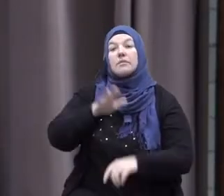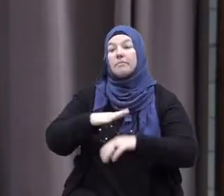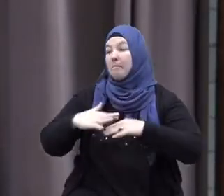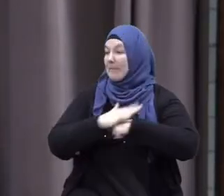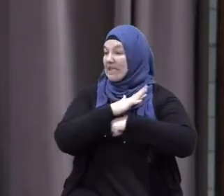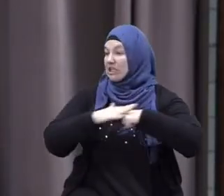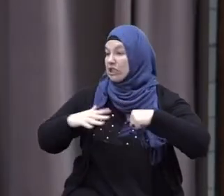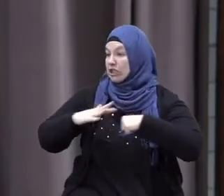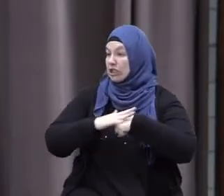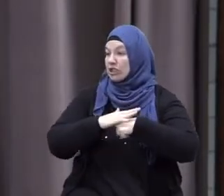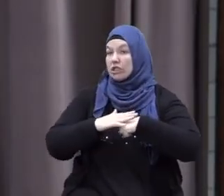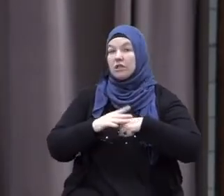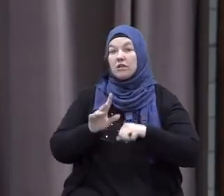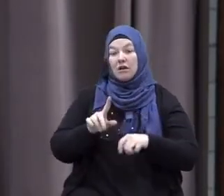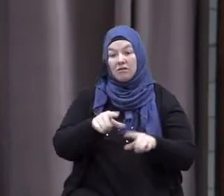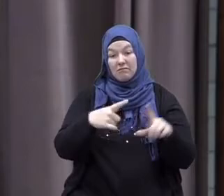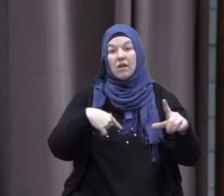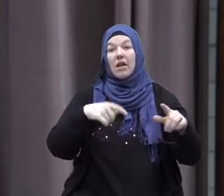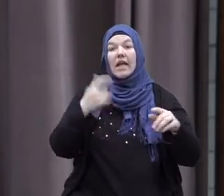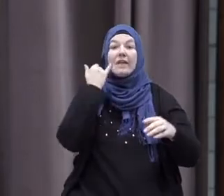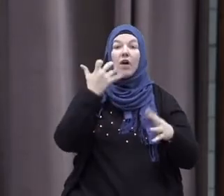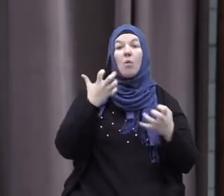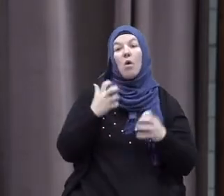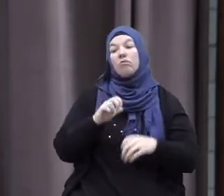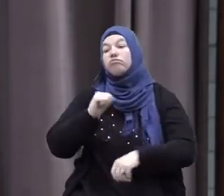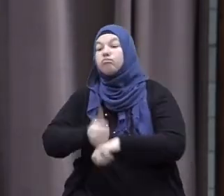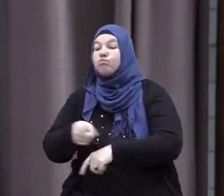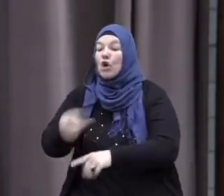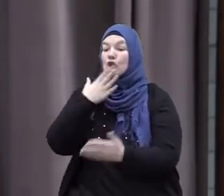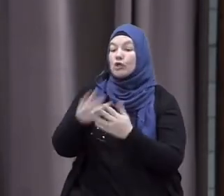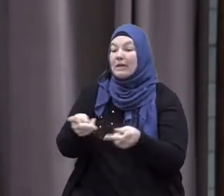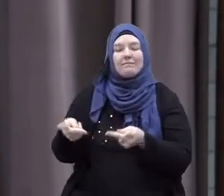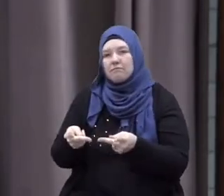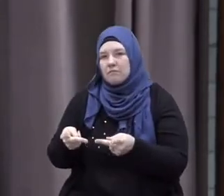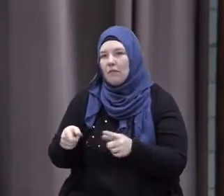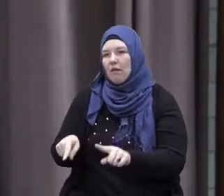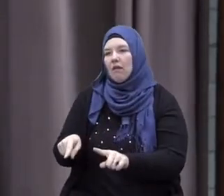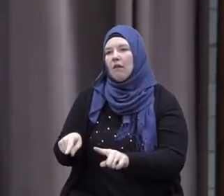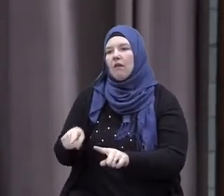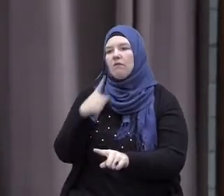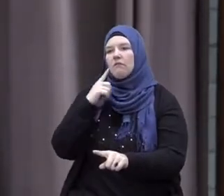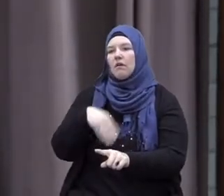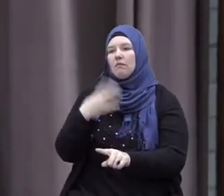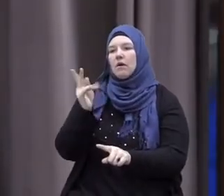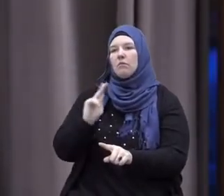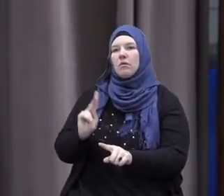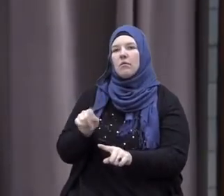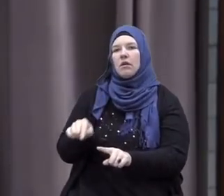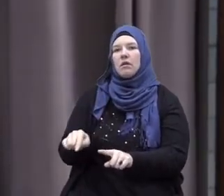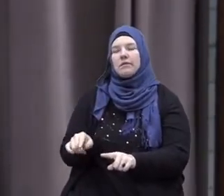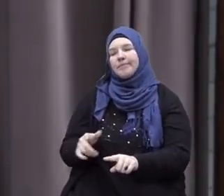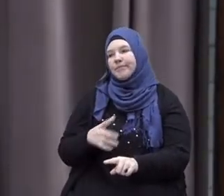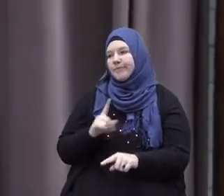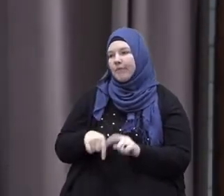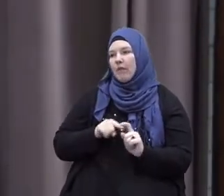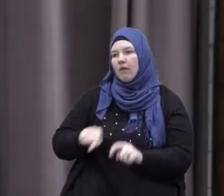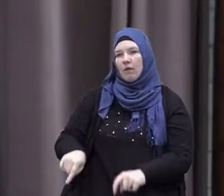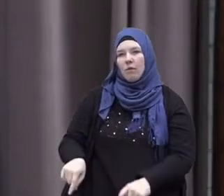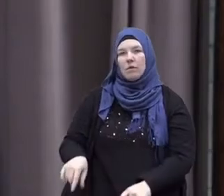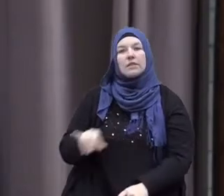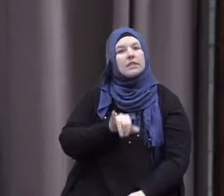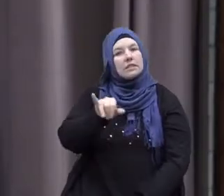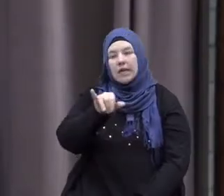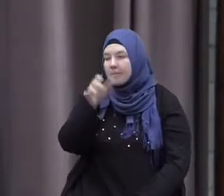the African Americans and the Africans, they have designated places, and the